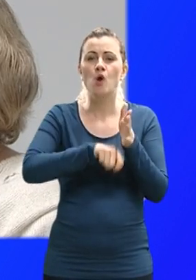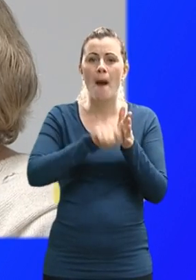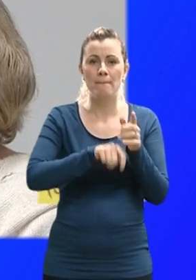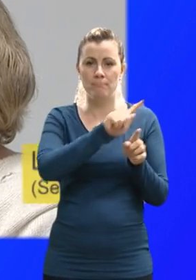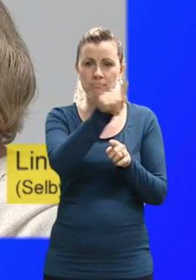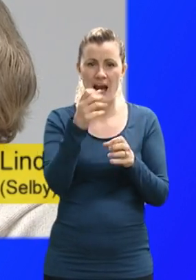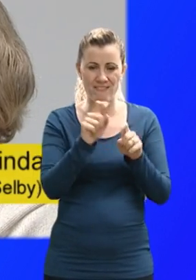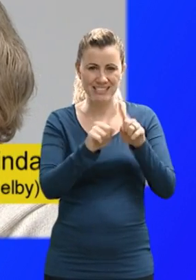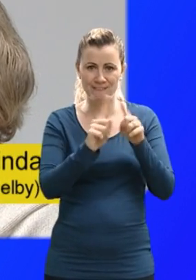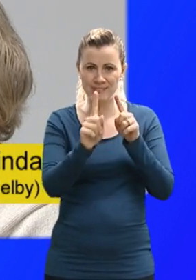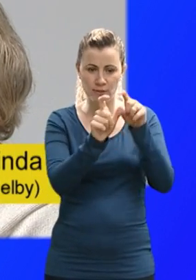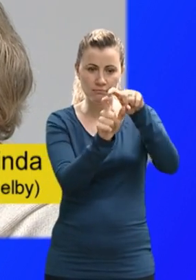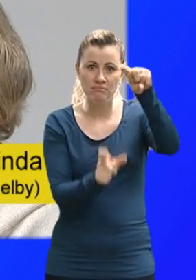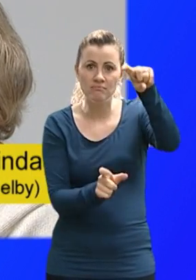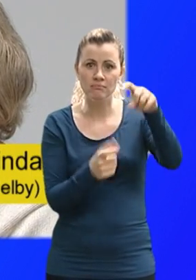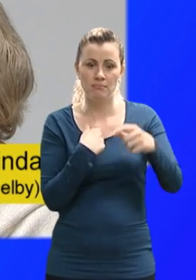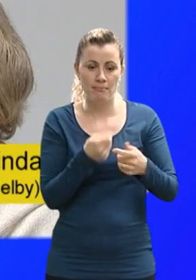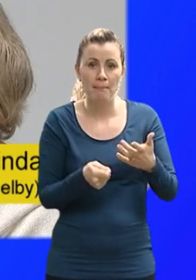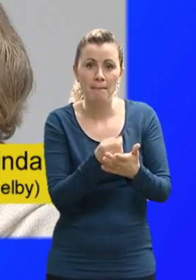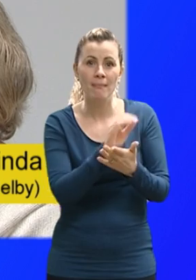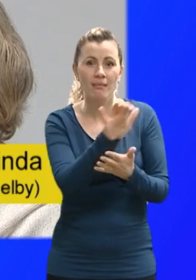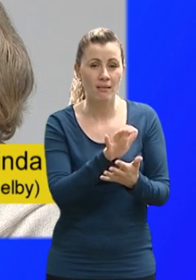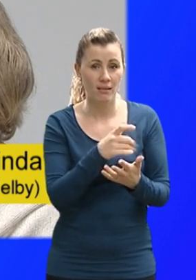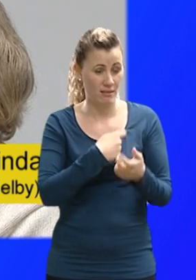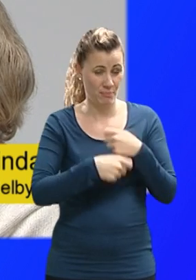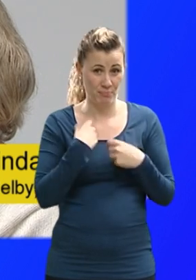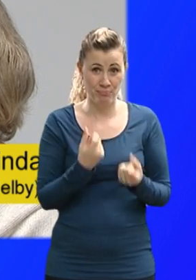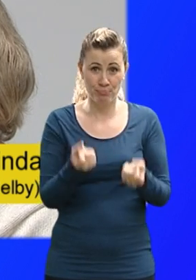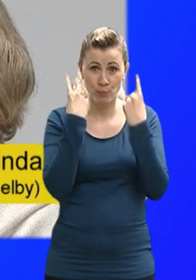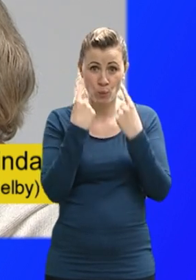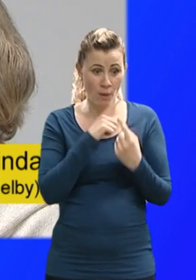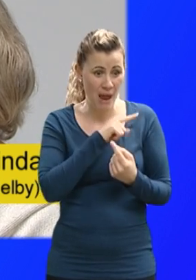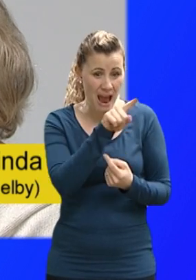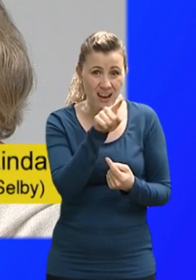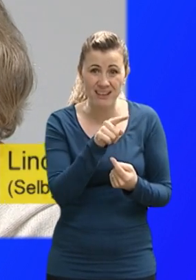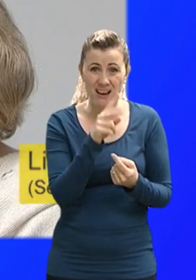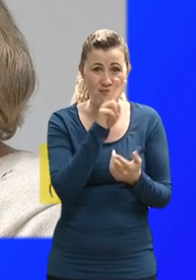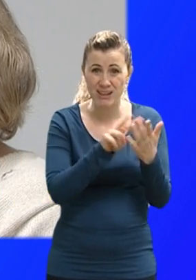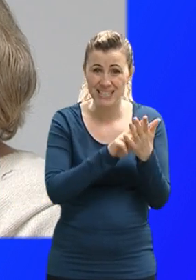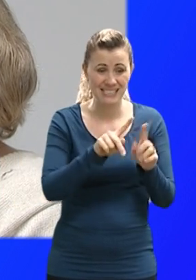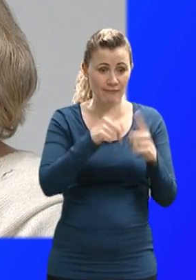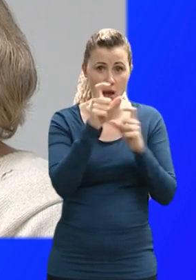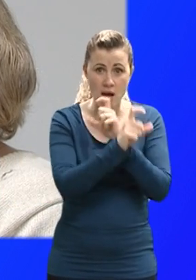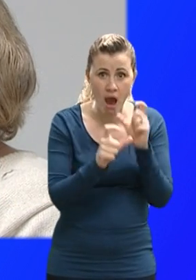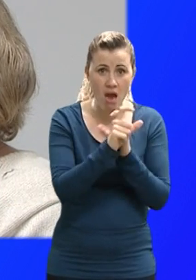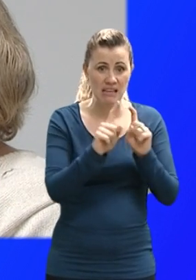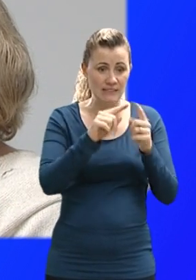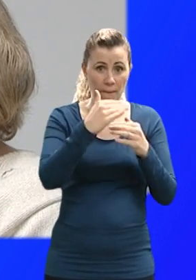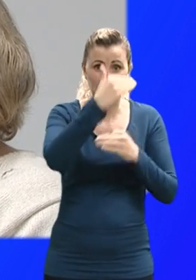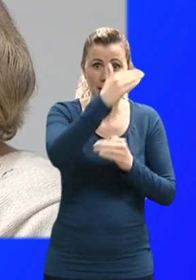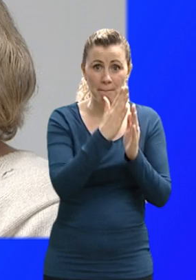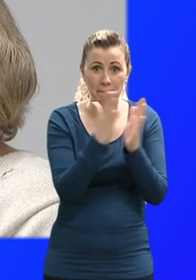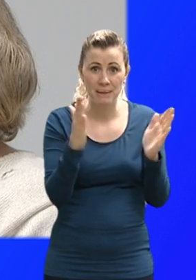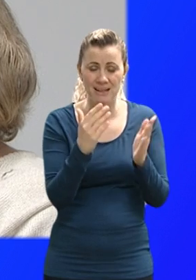once and I lost my card. It's the same in the supermarket. You go and you pay by your cash card, and